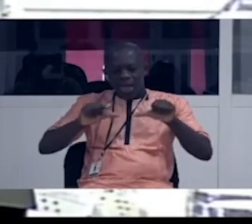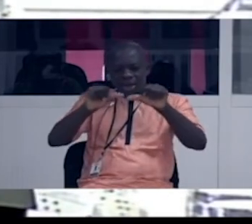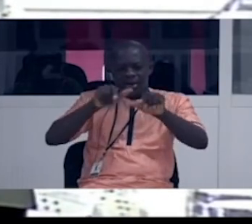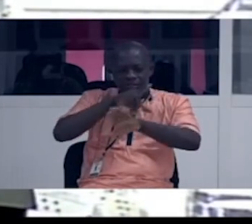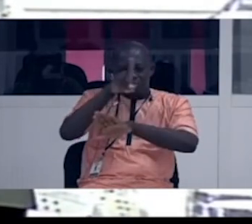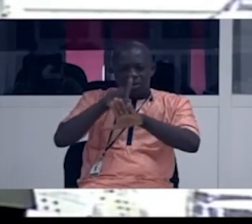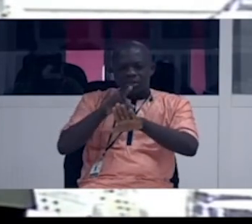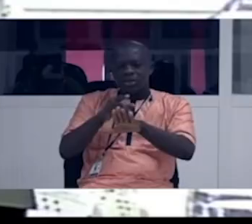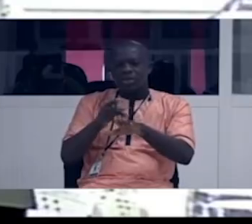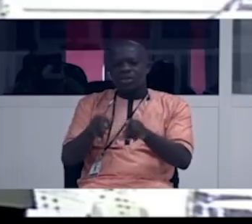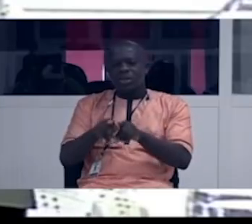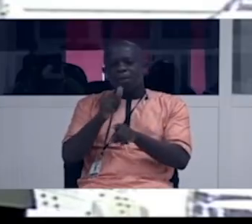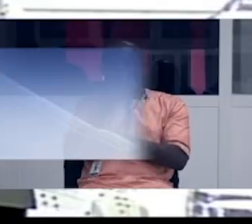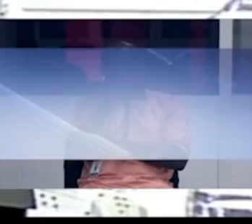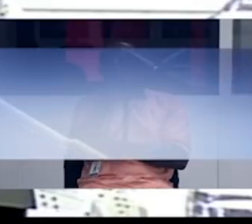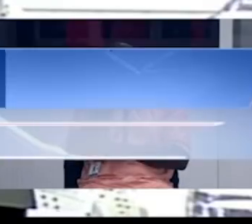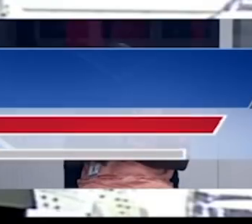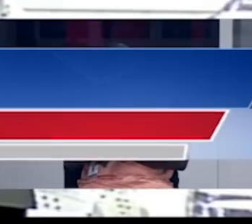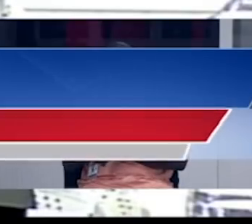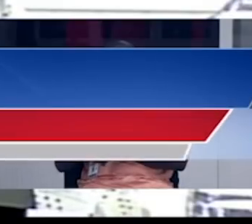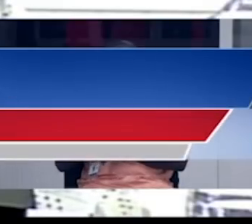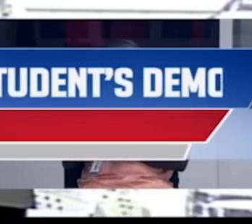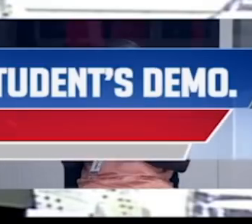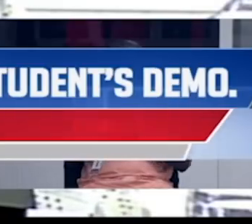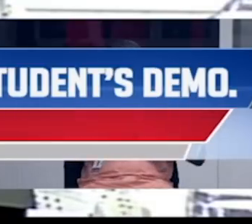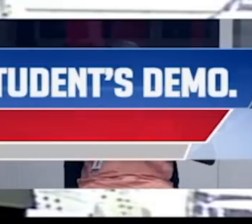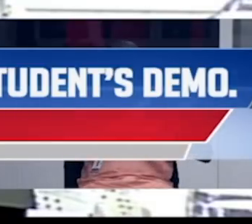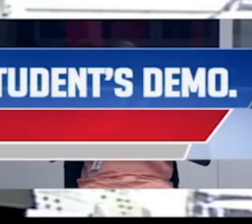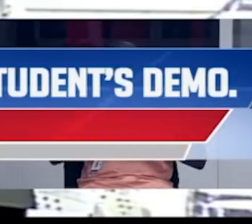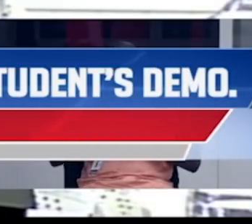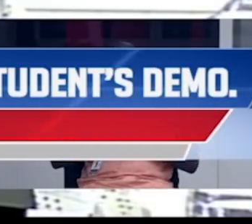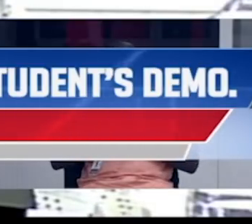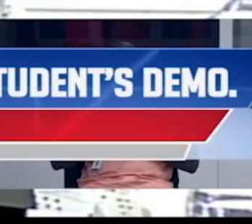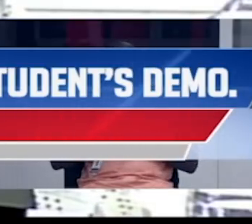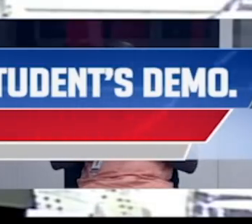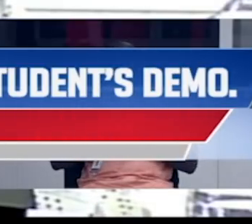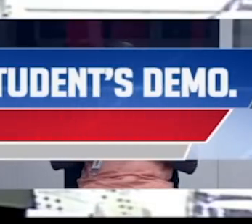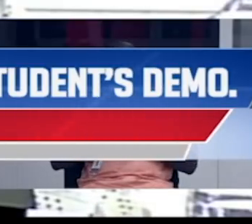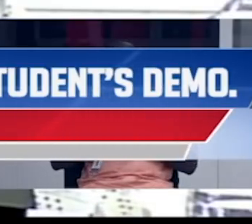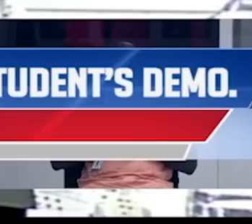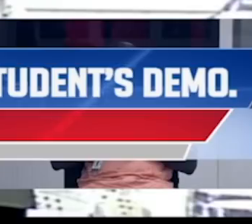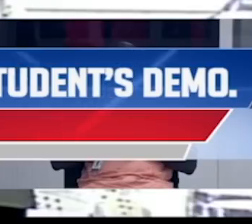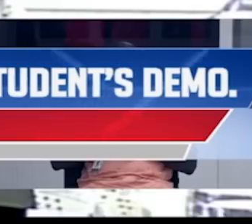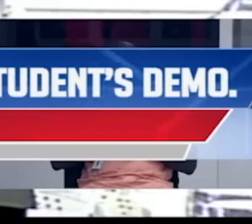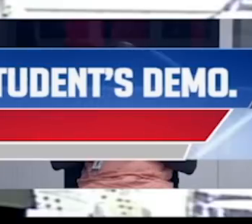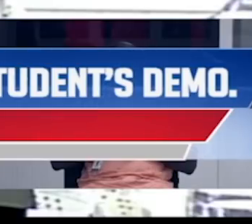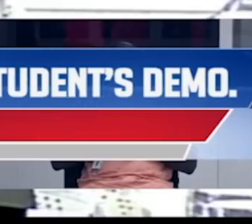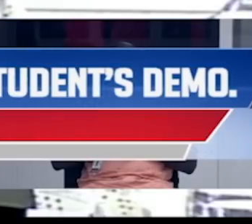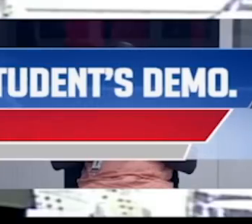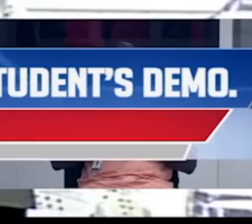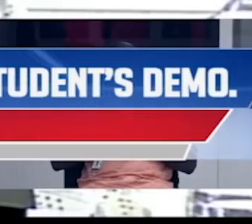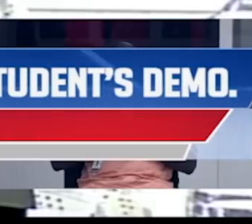when paramilitary officers opened fire on them. In the process of running for their lives, the child was on the veranda